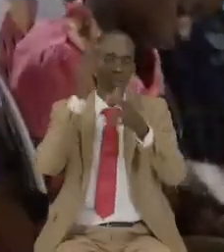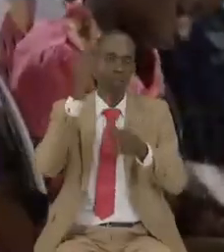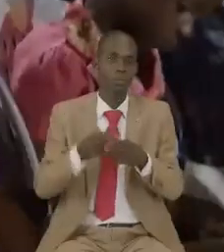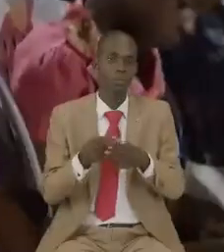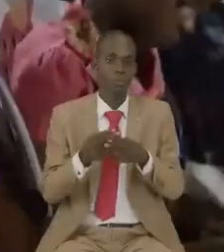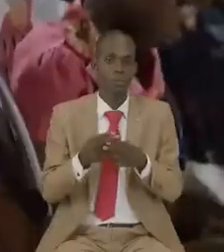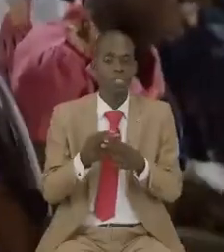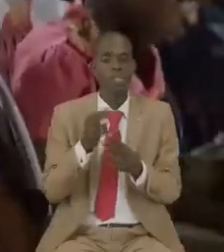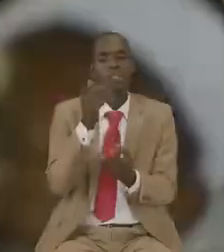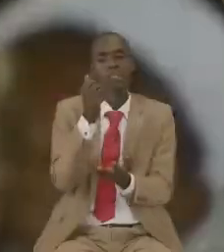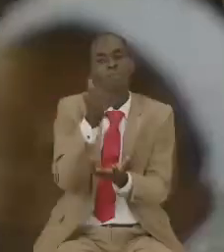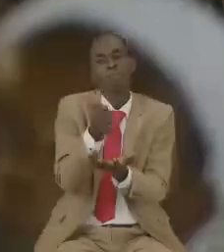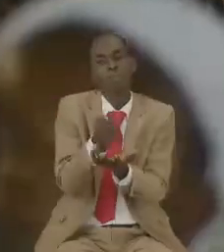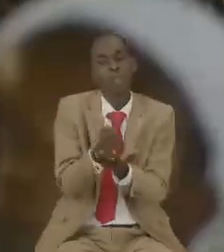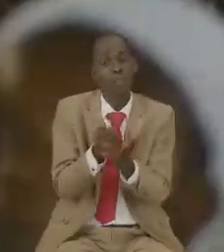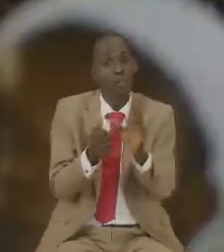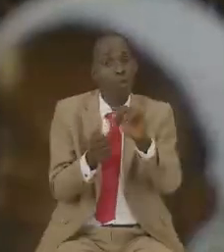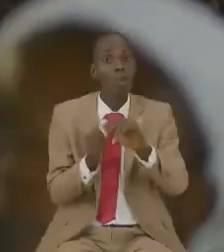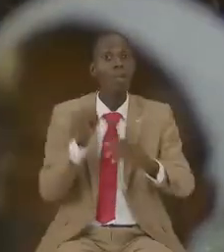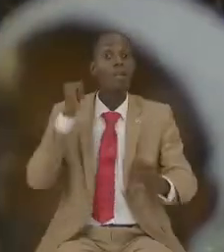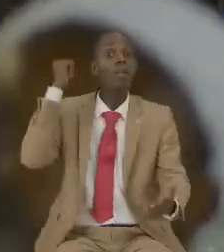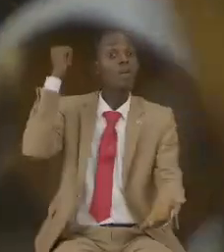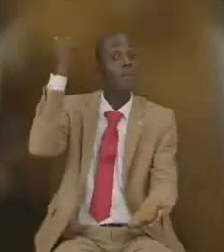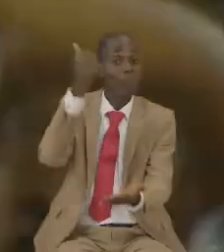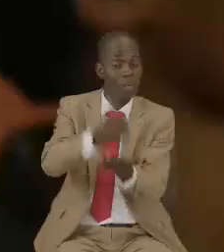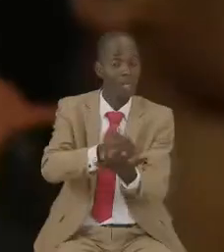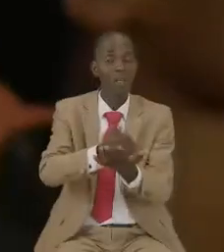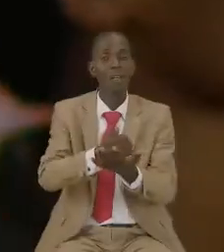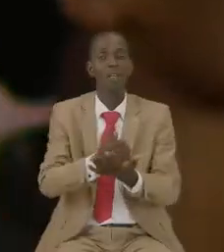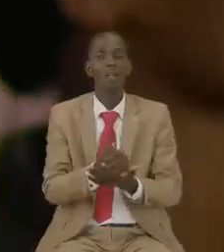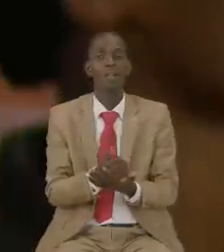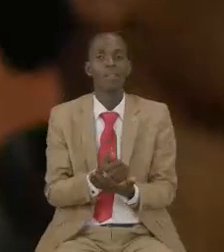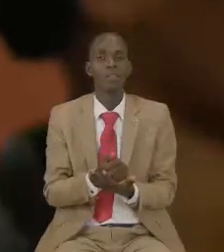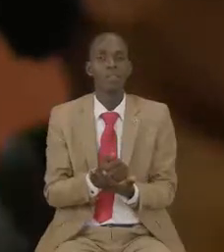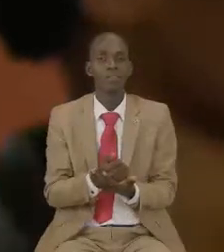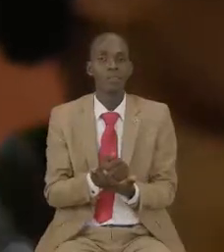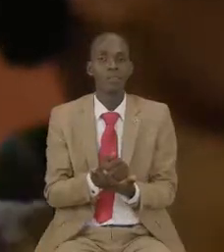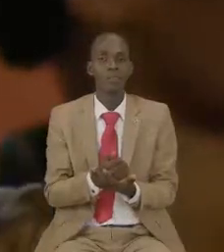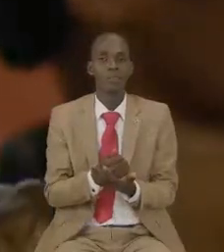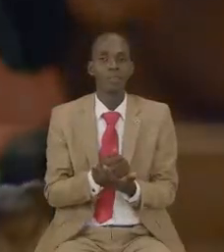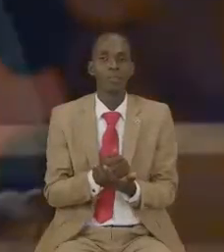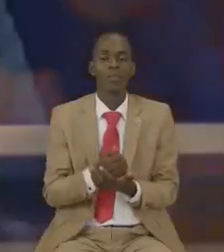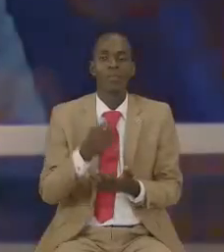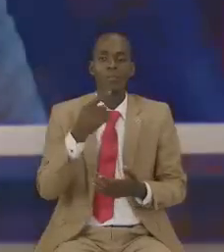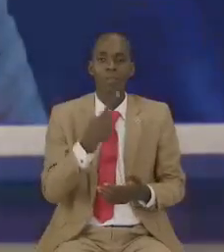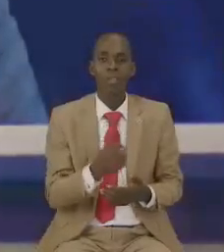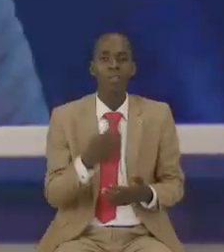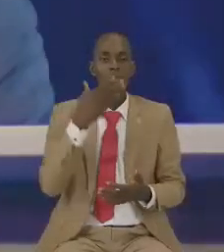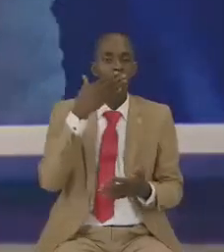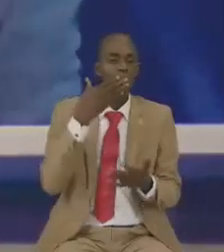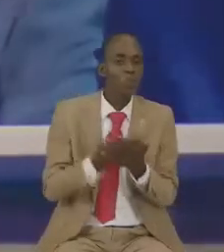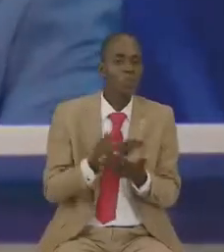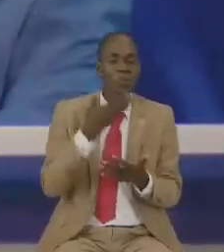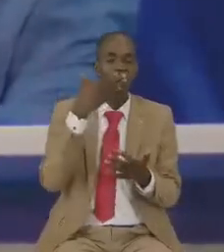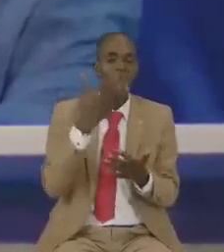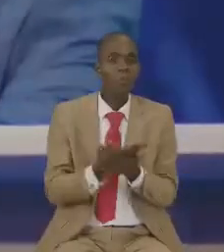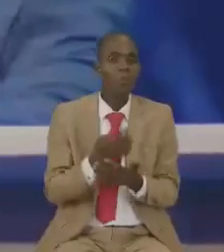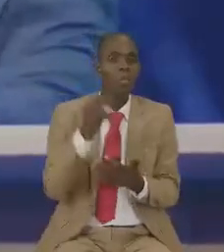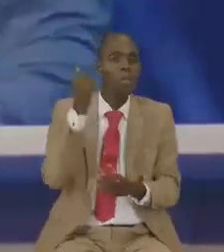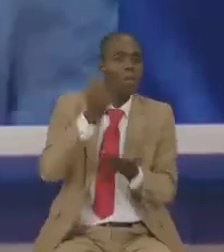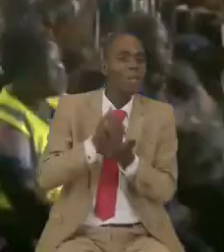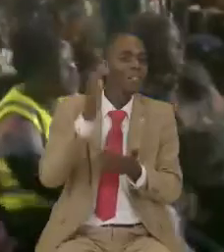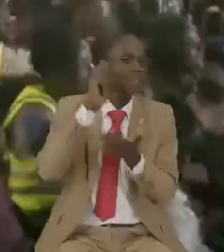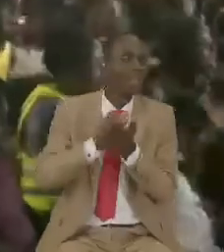Amen. Another amen. Yeah. A good, good amen that will reach